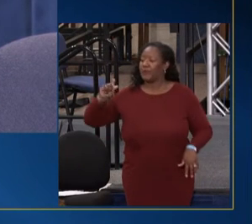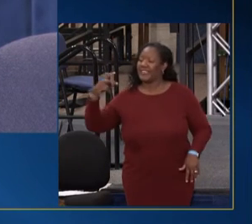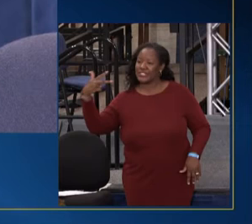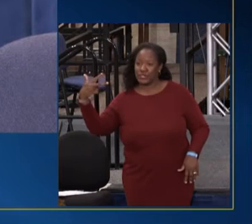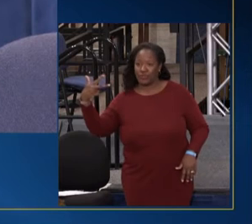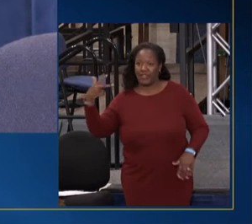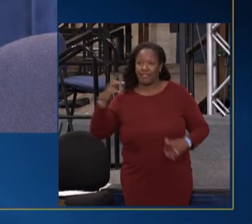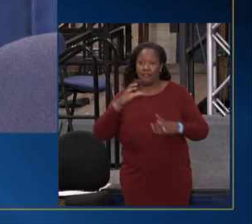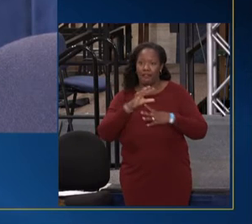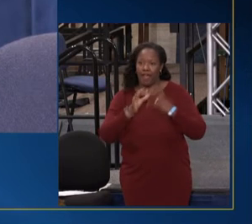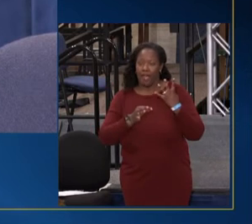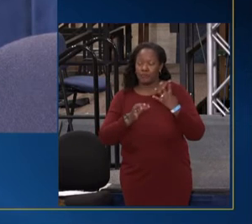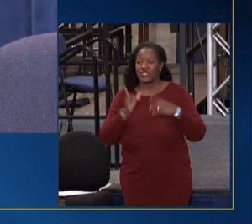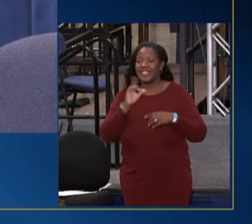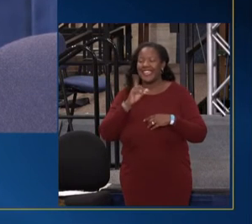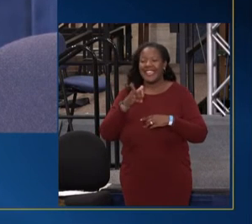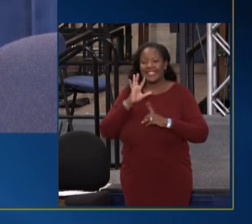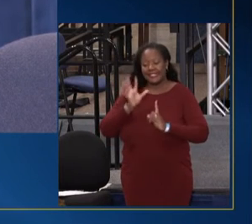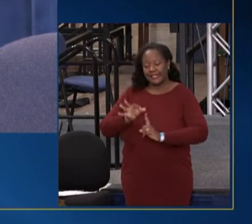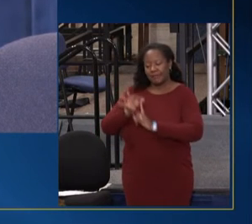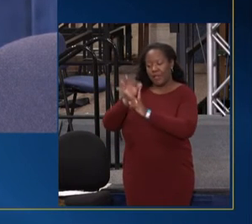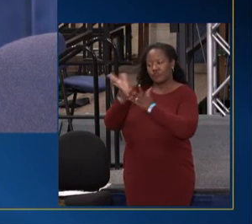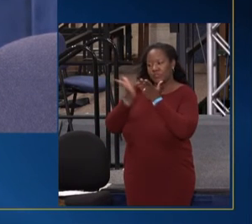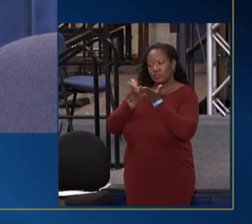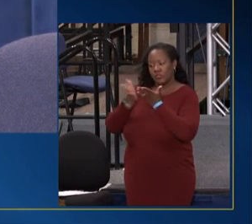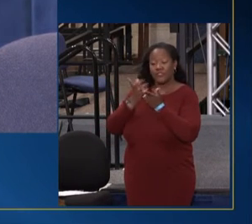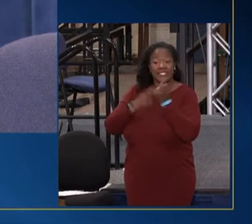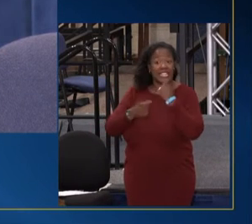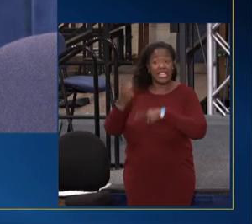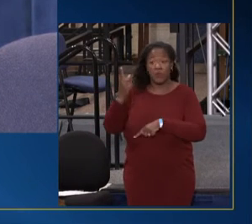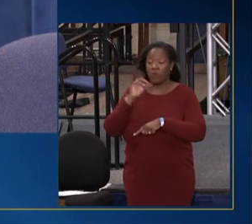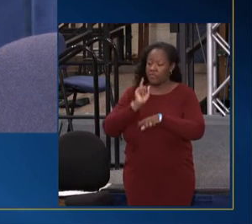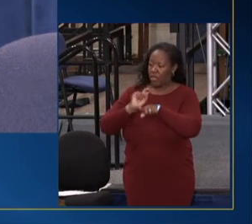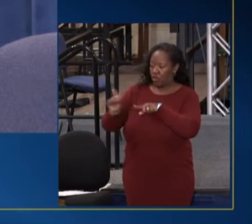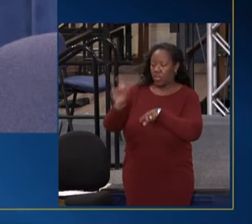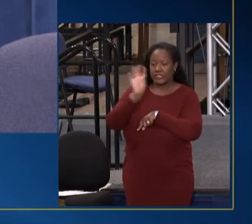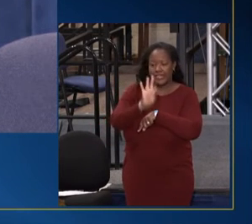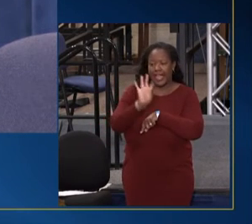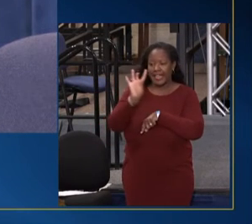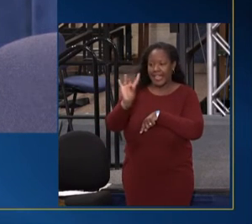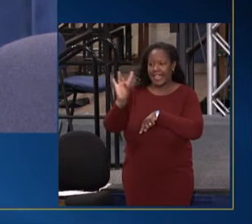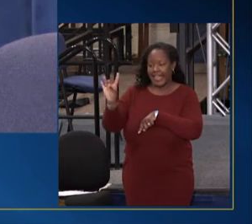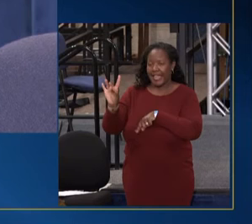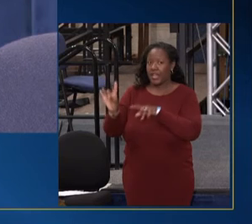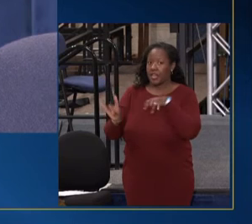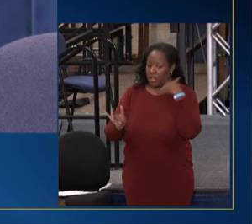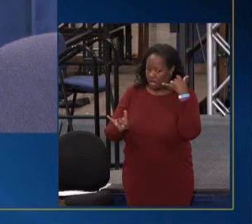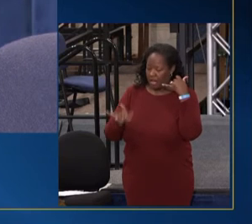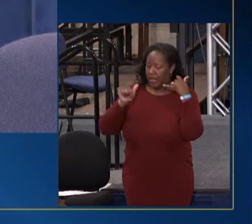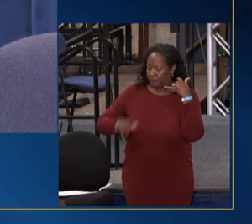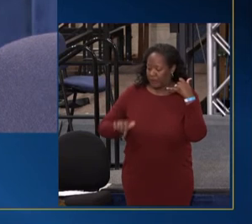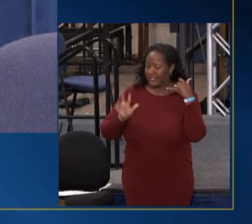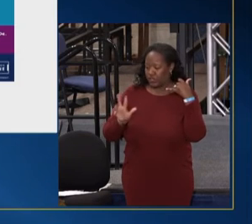is a specialized service that anybody who calls 988 and presses 3, or if you're chatting or texting, you can fill